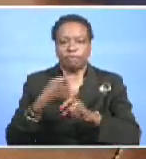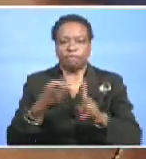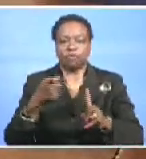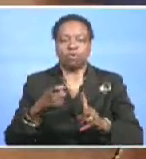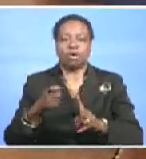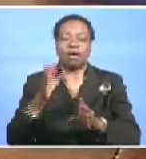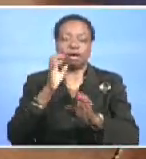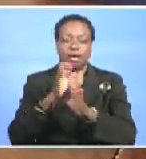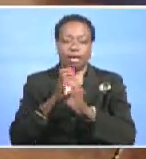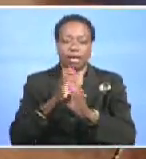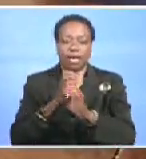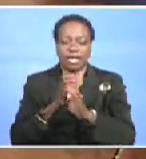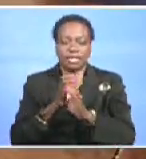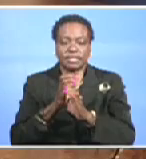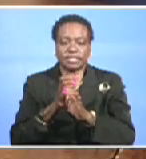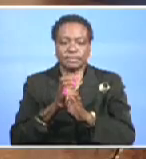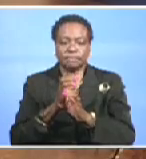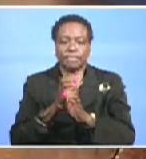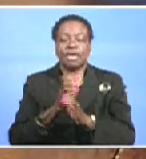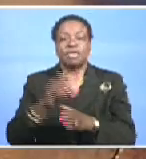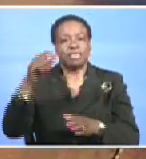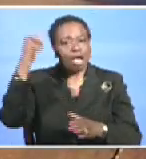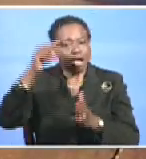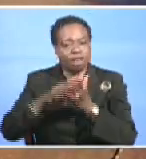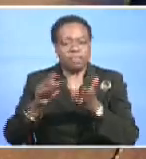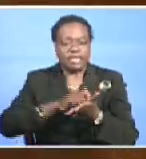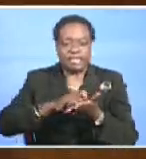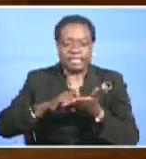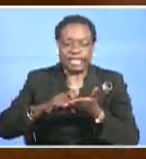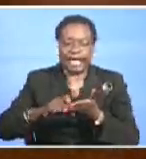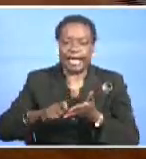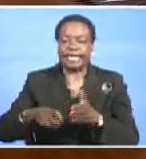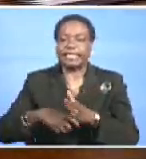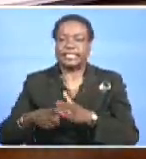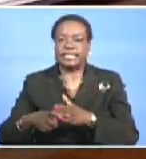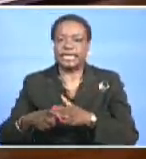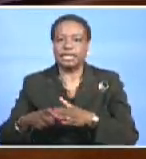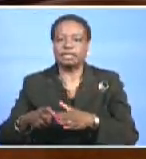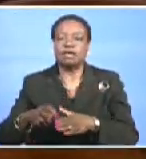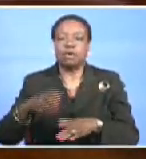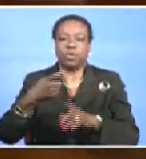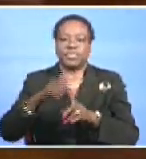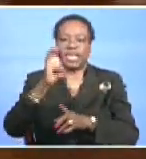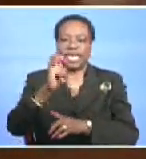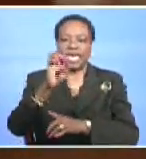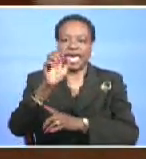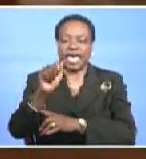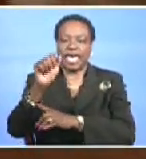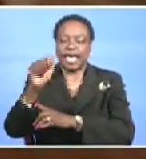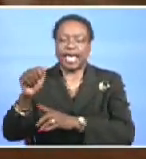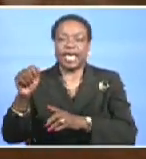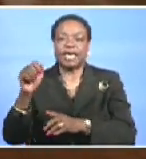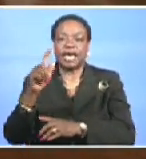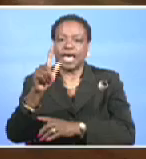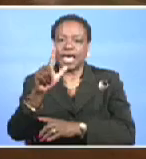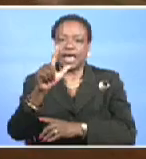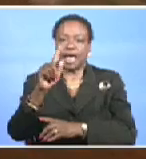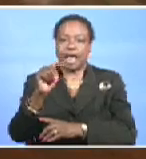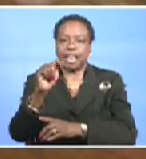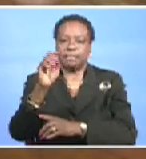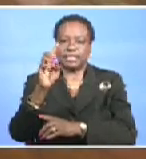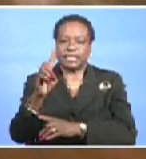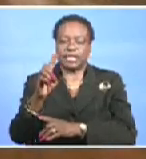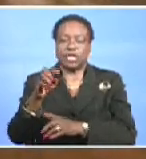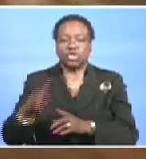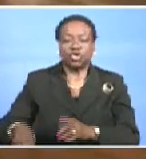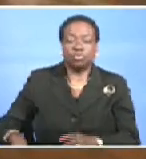of Standards after government signed a deal Monday with Japanese company EAA Limited to provide vehicle inspections